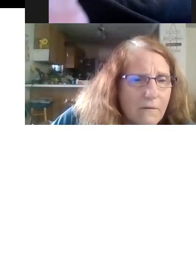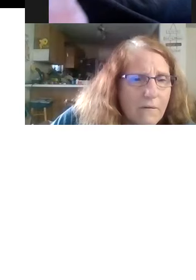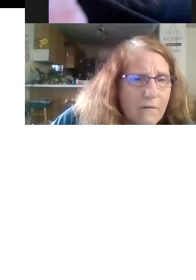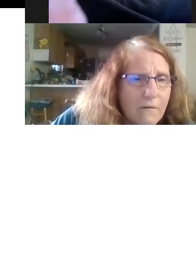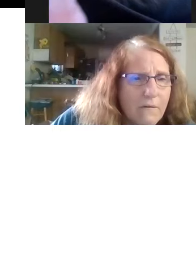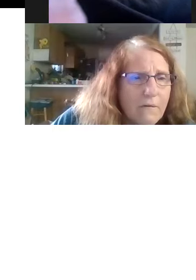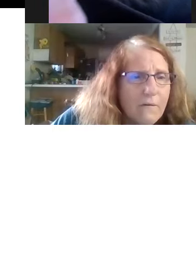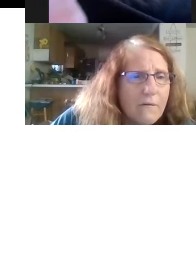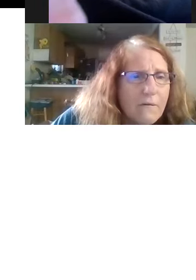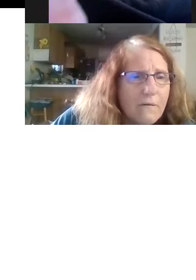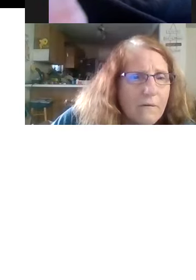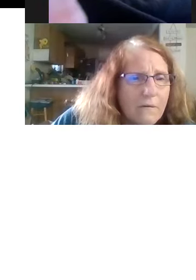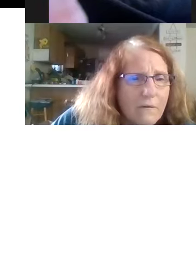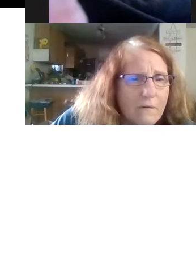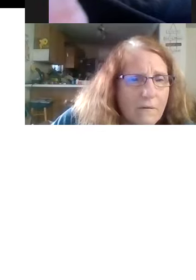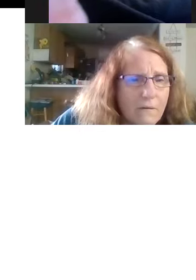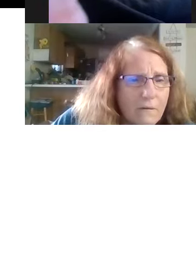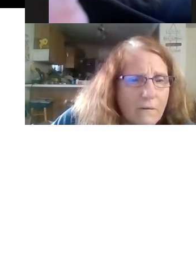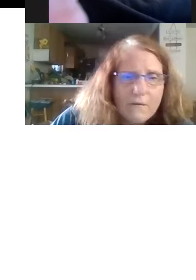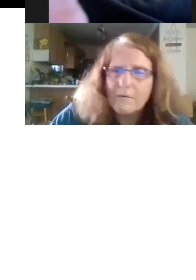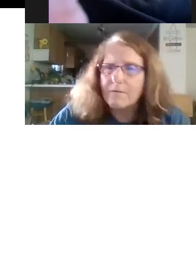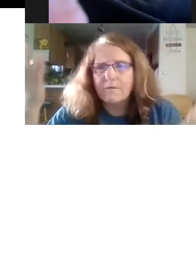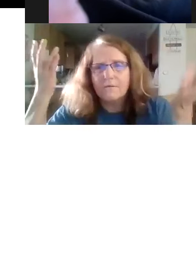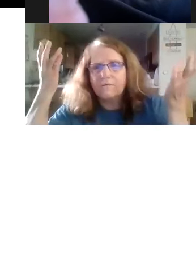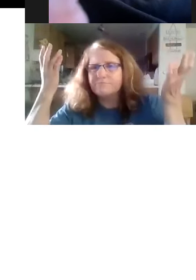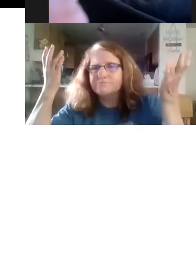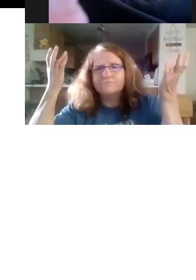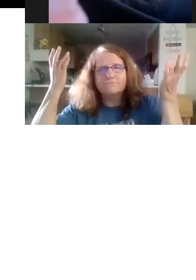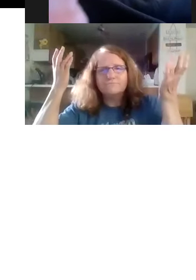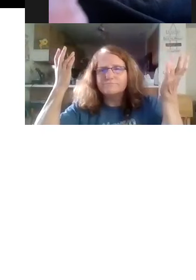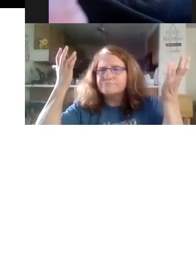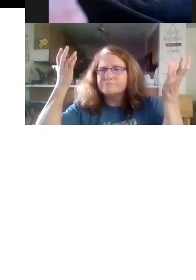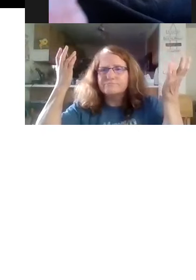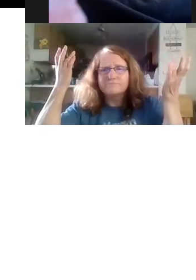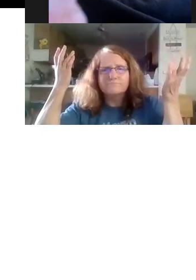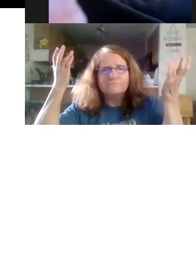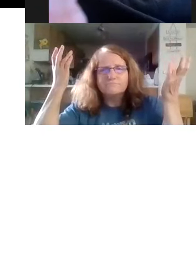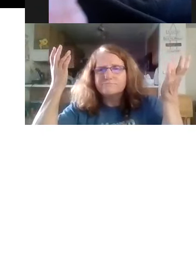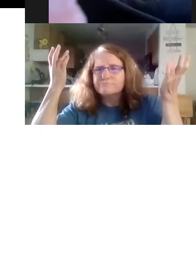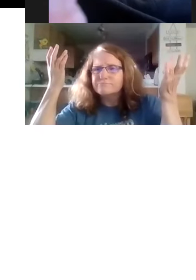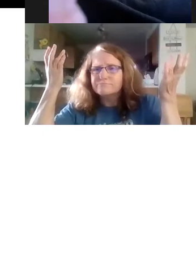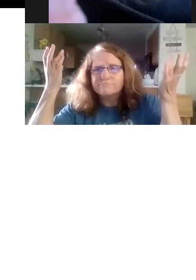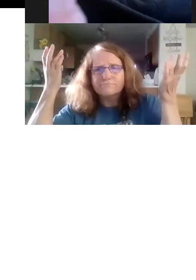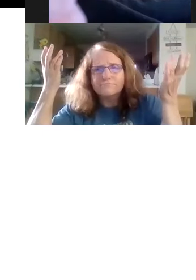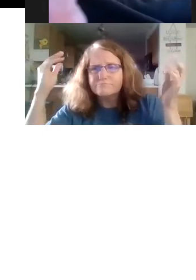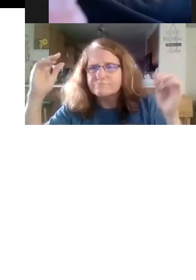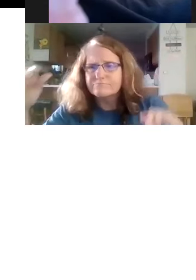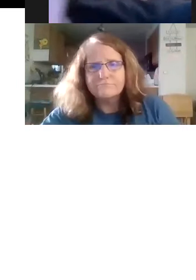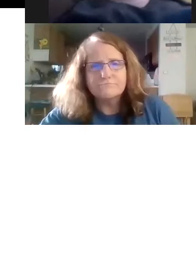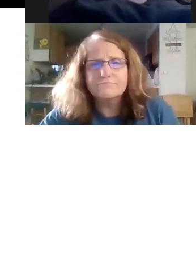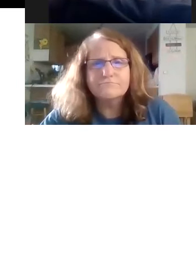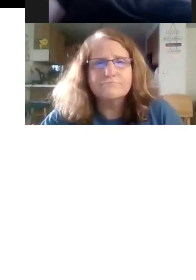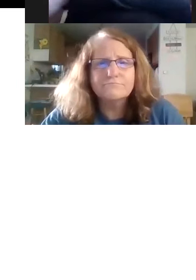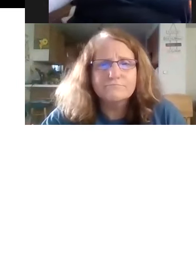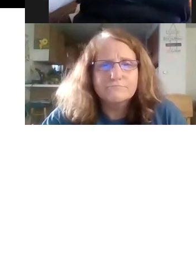and your upline will help you, but you can find all kinds of information to